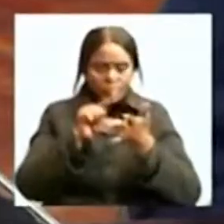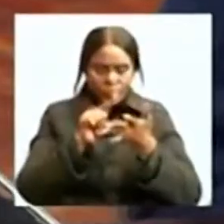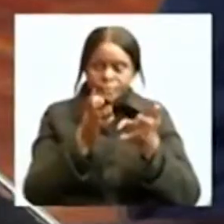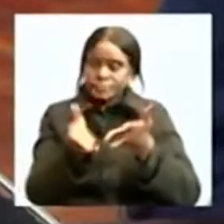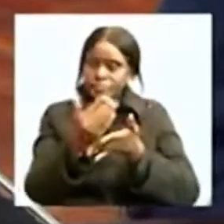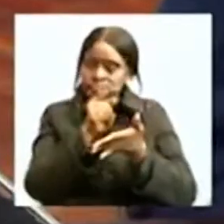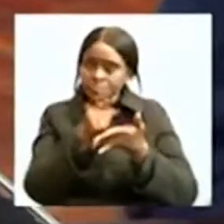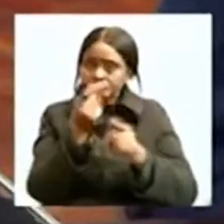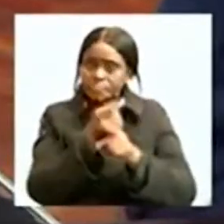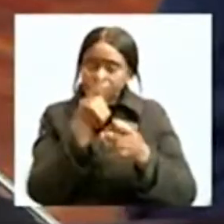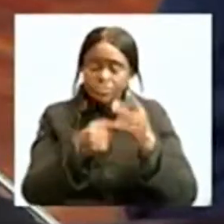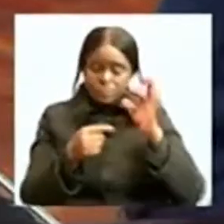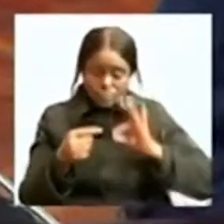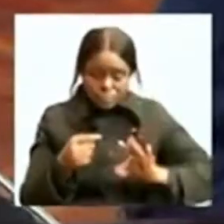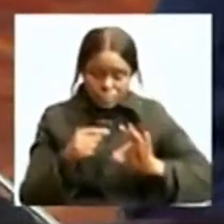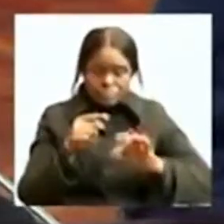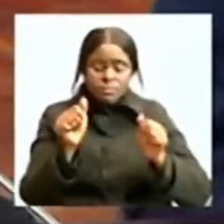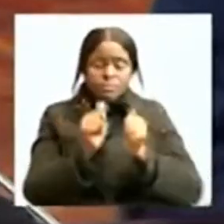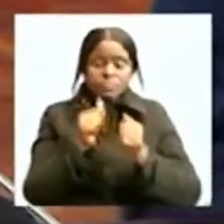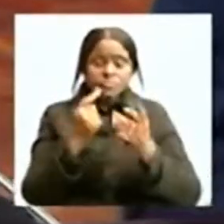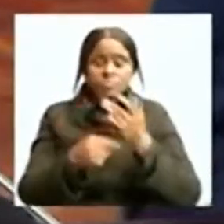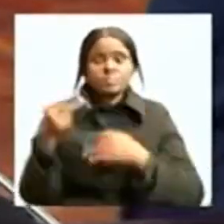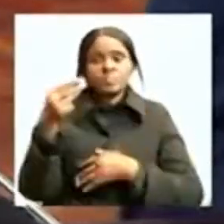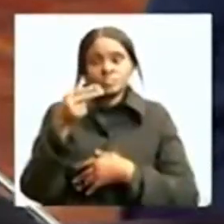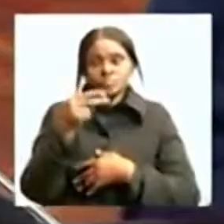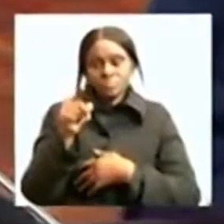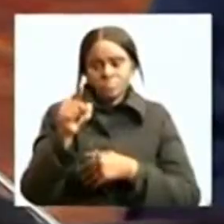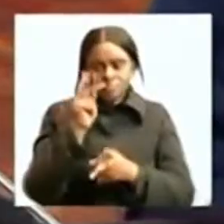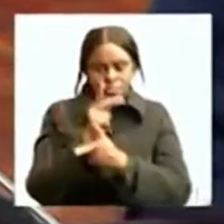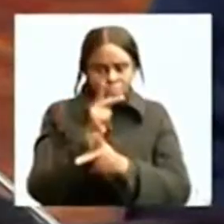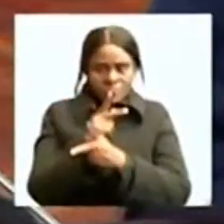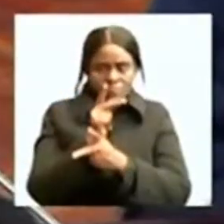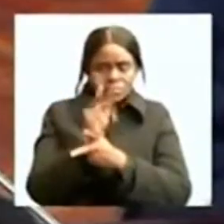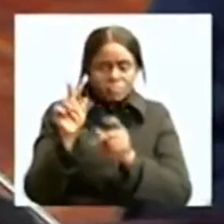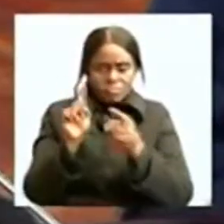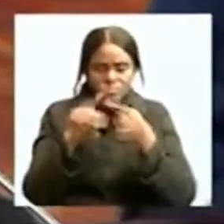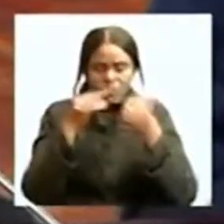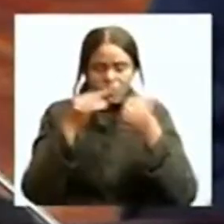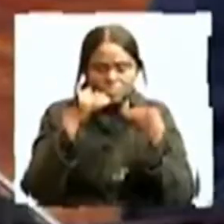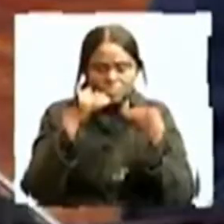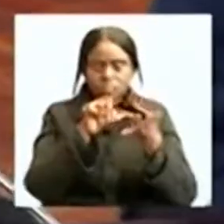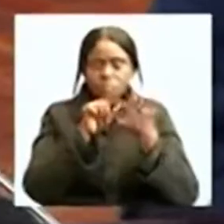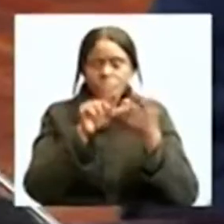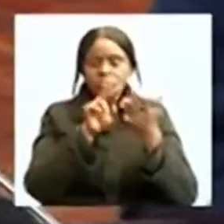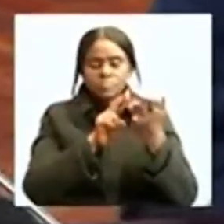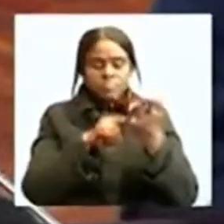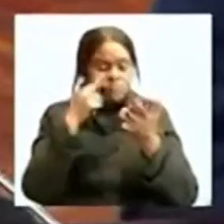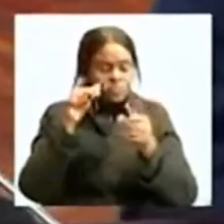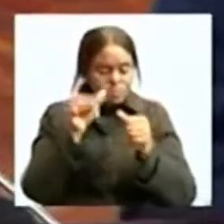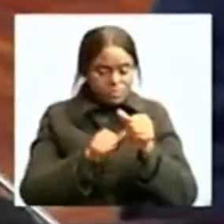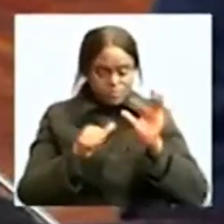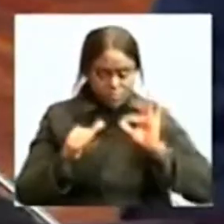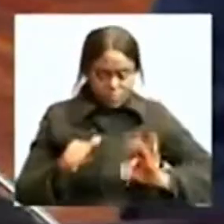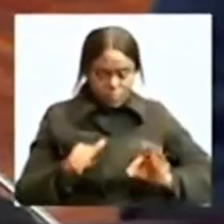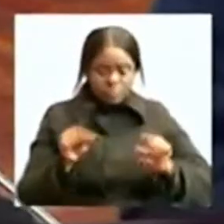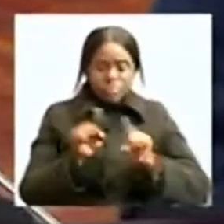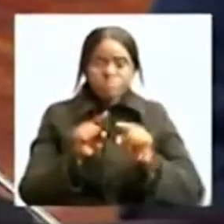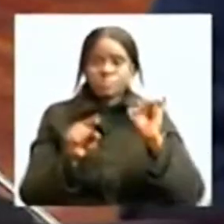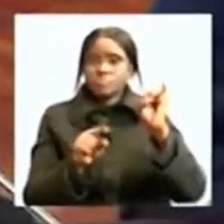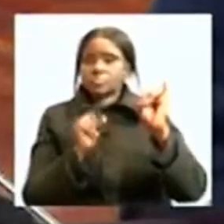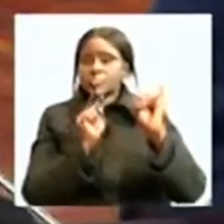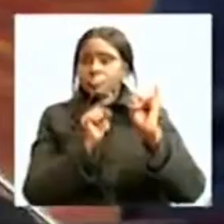recoveries from the beneficiaries. And H. Maintaining and updating loan records for each beneficiary. And